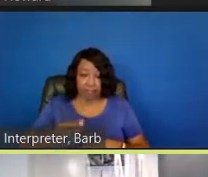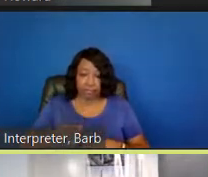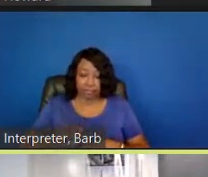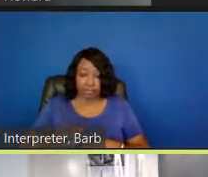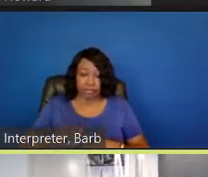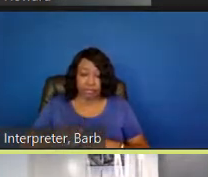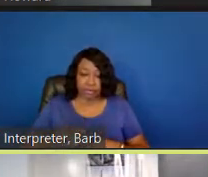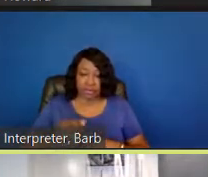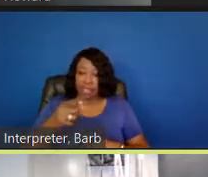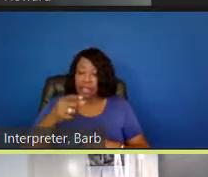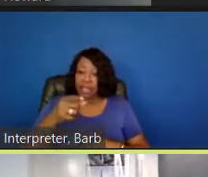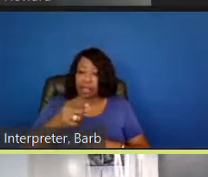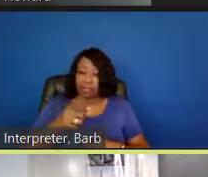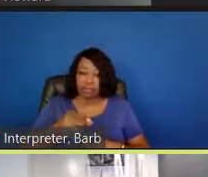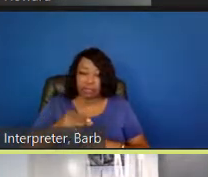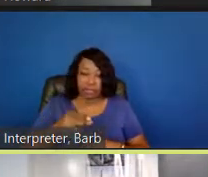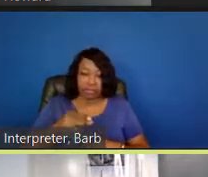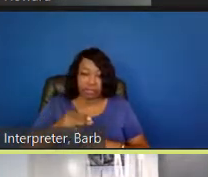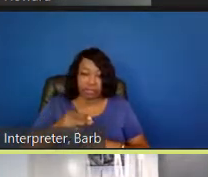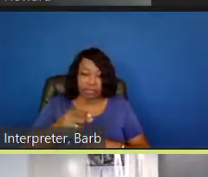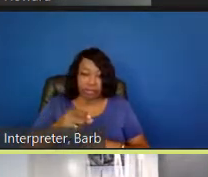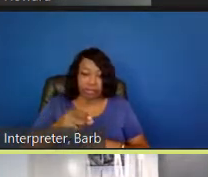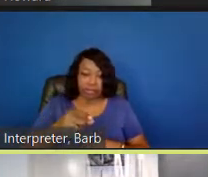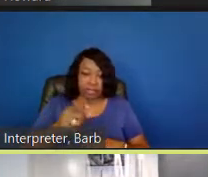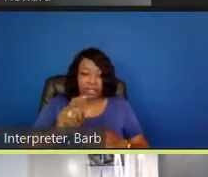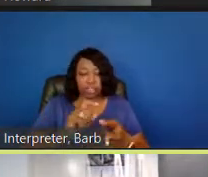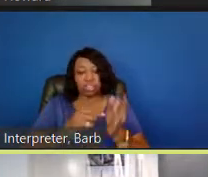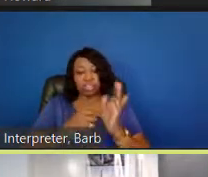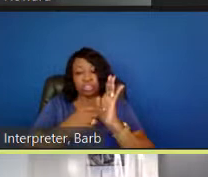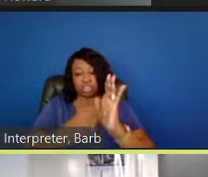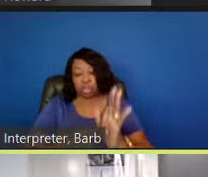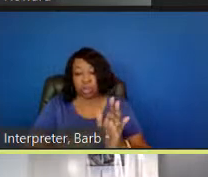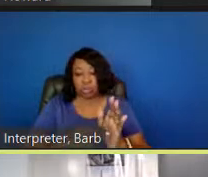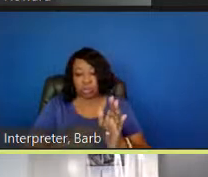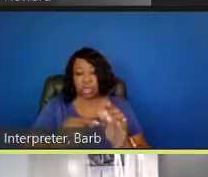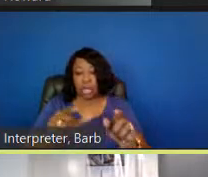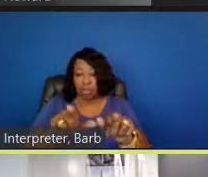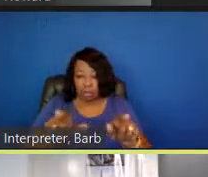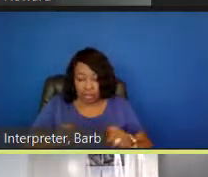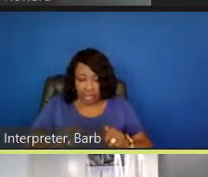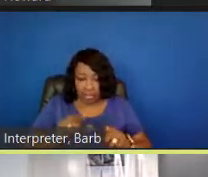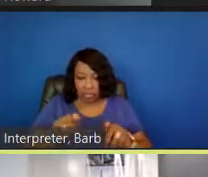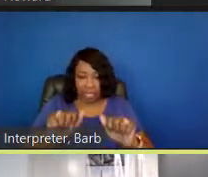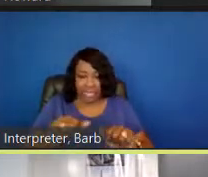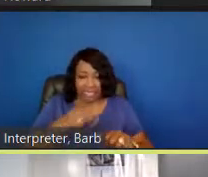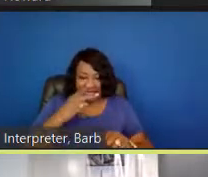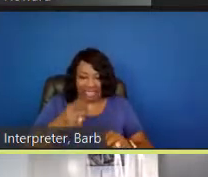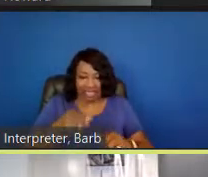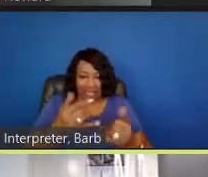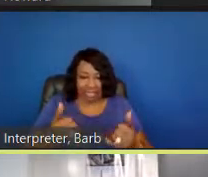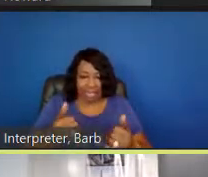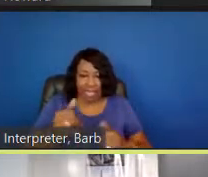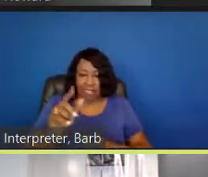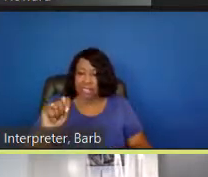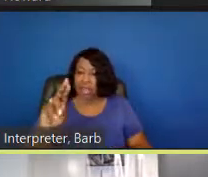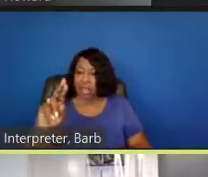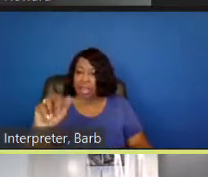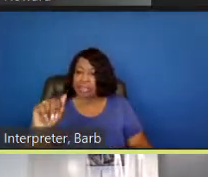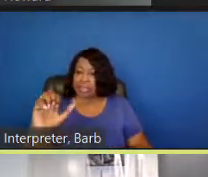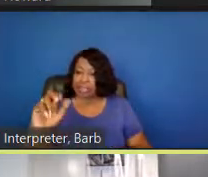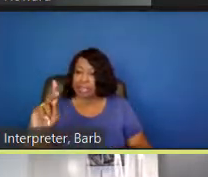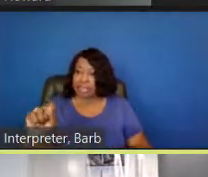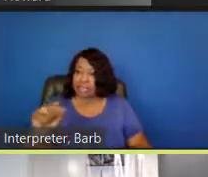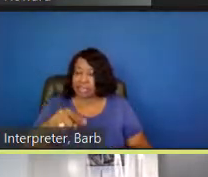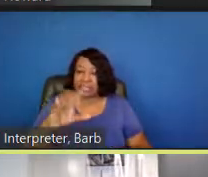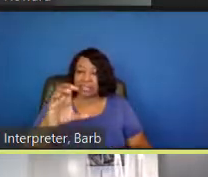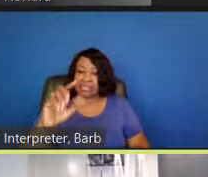And this is a brief schematic showing that location. You can see the existing tracks, the CTA tracks running